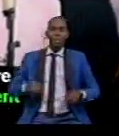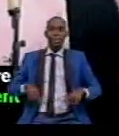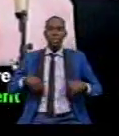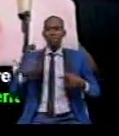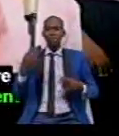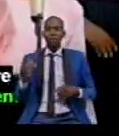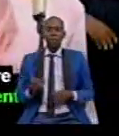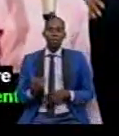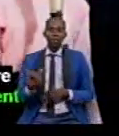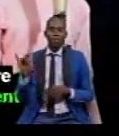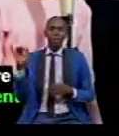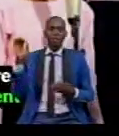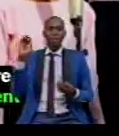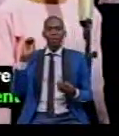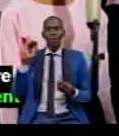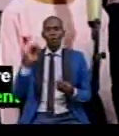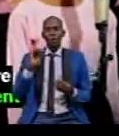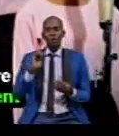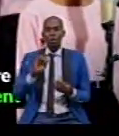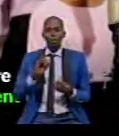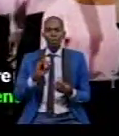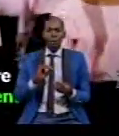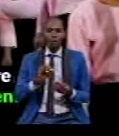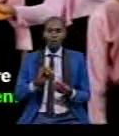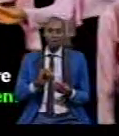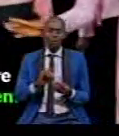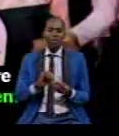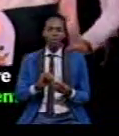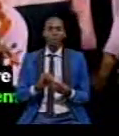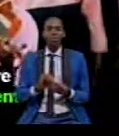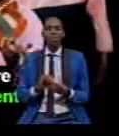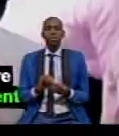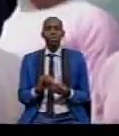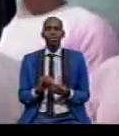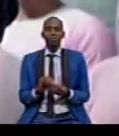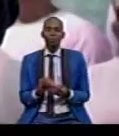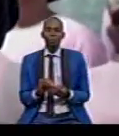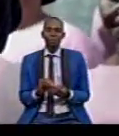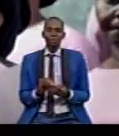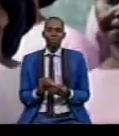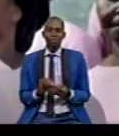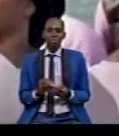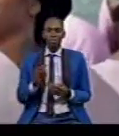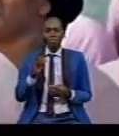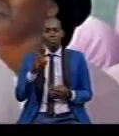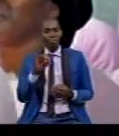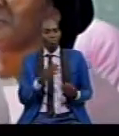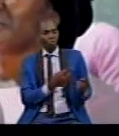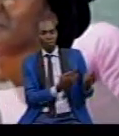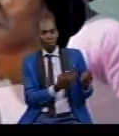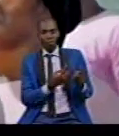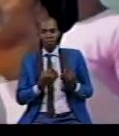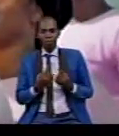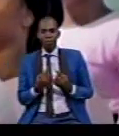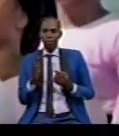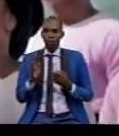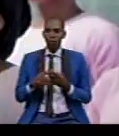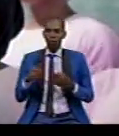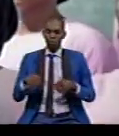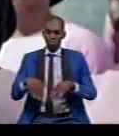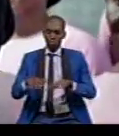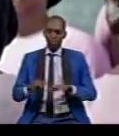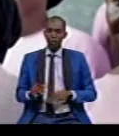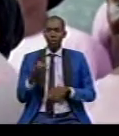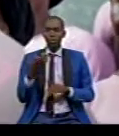resolution, and January, we go back to the same old sinful, defiling thing.